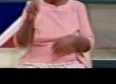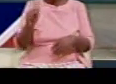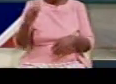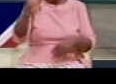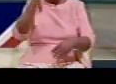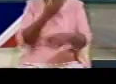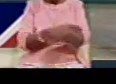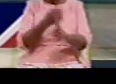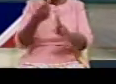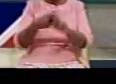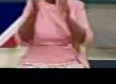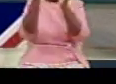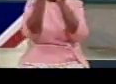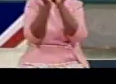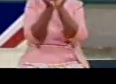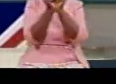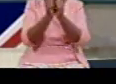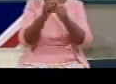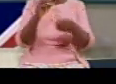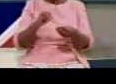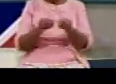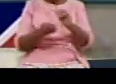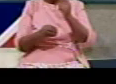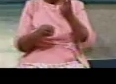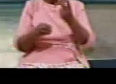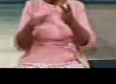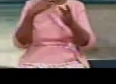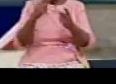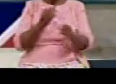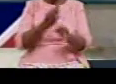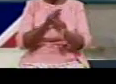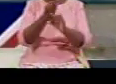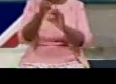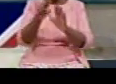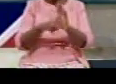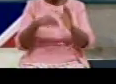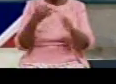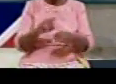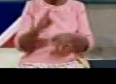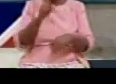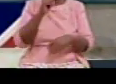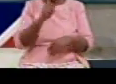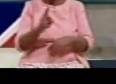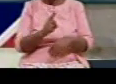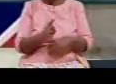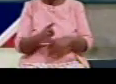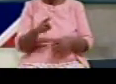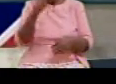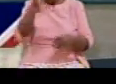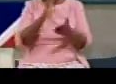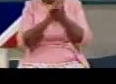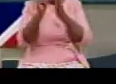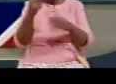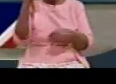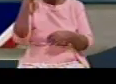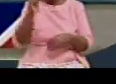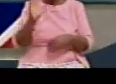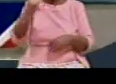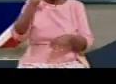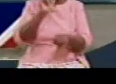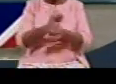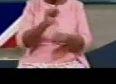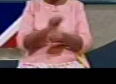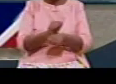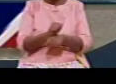captivity. I come to number two, the faithfulness of zealous saints for His commission. He